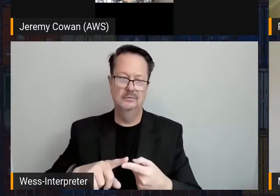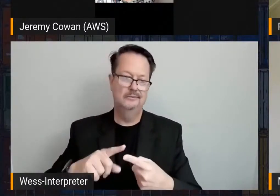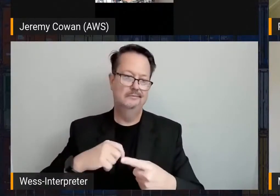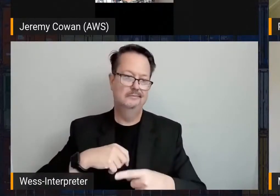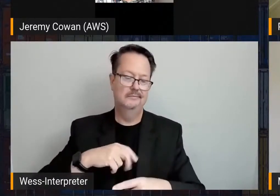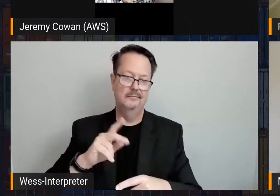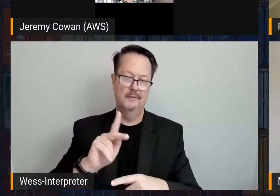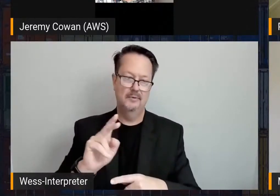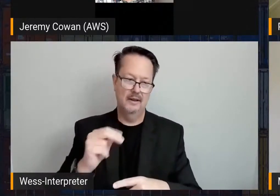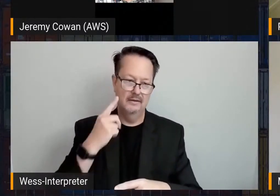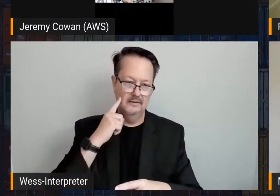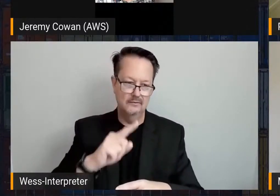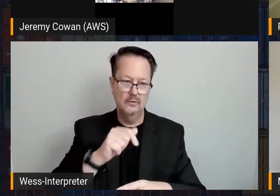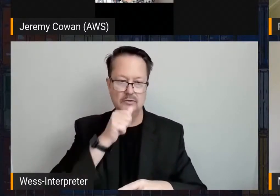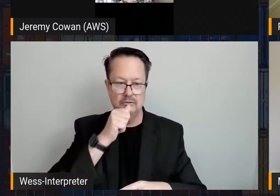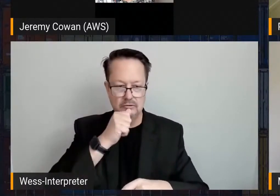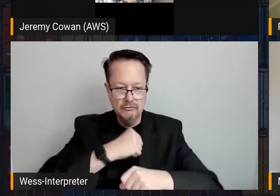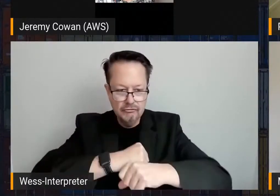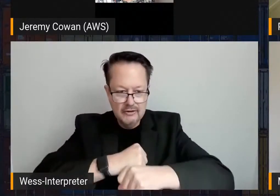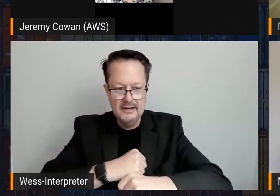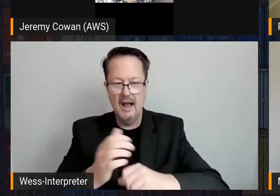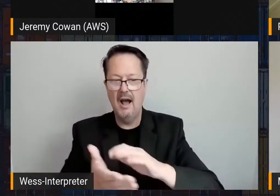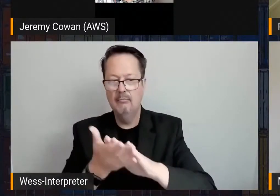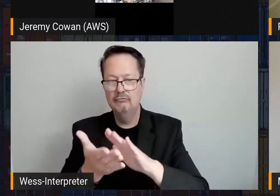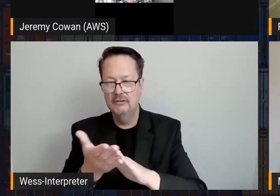security, operational performance reasons,